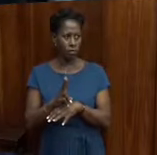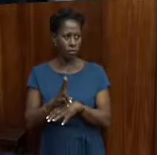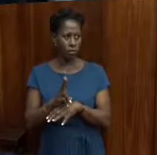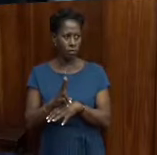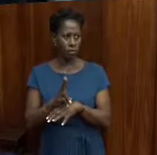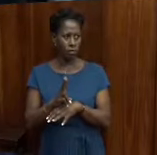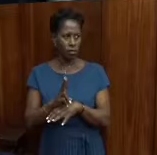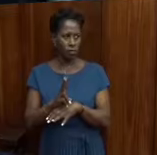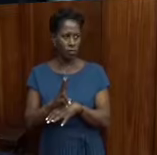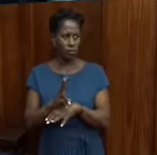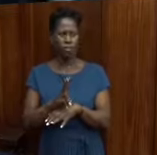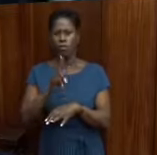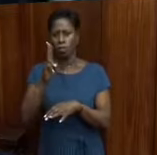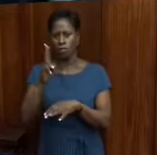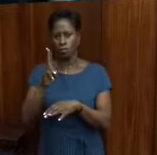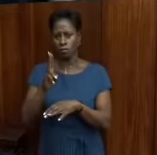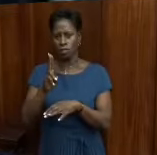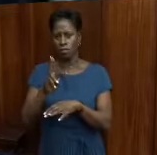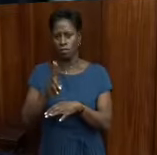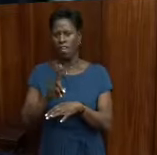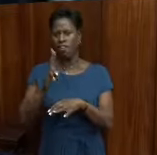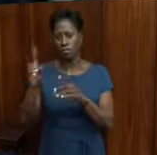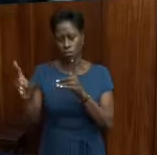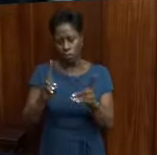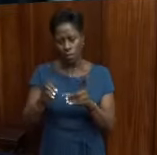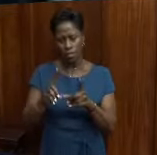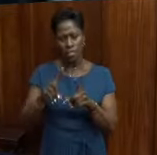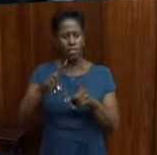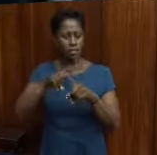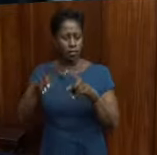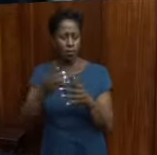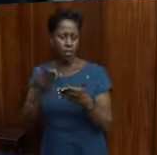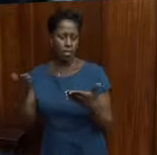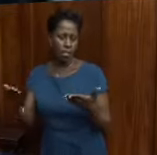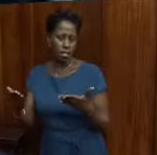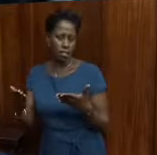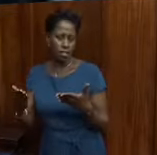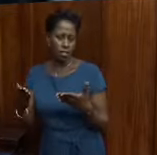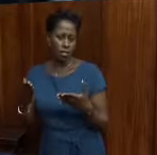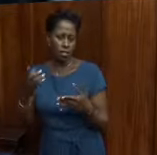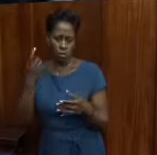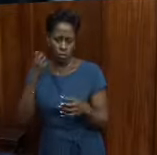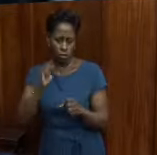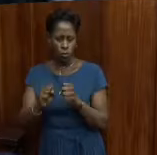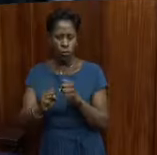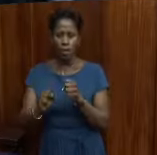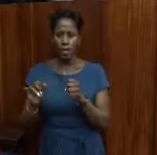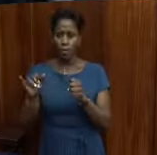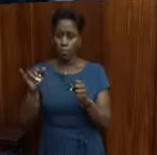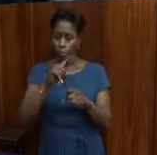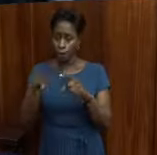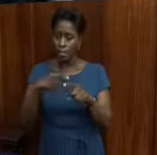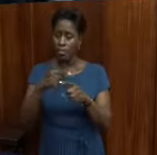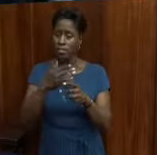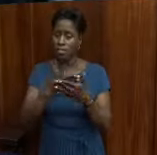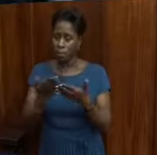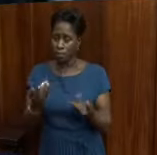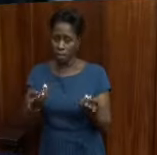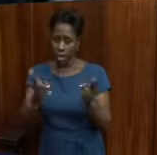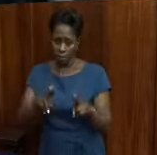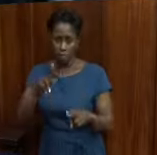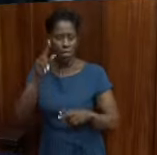And building resilience for adaptation to climate change and climate variability in agriculture in St. Lucia for a multi-million dollar adaptation